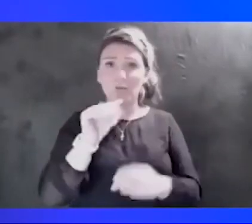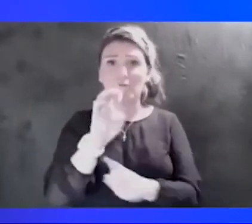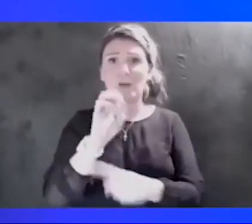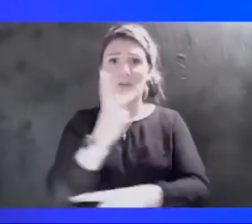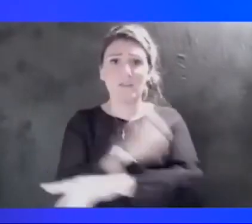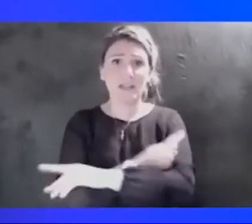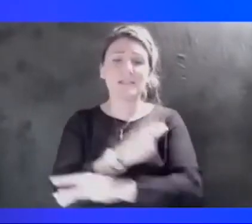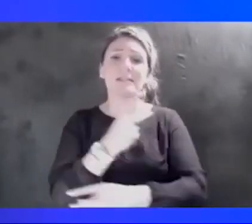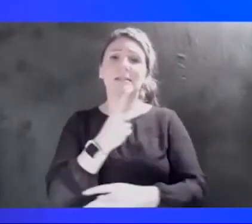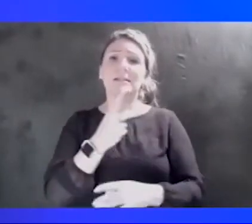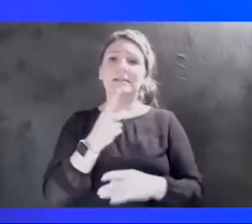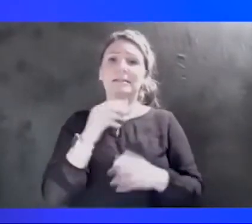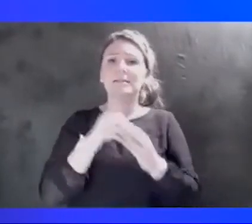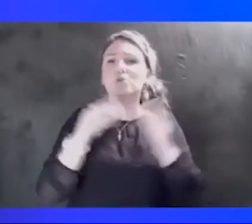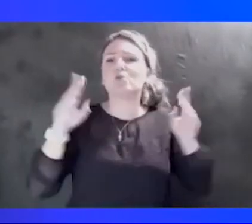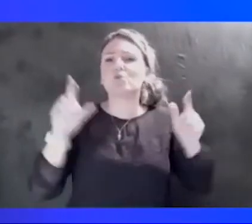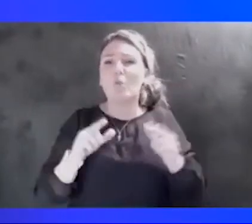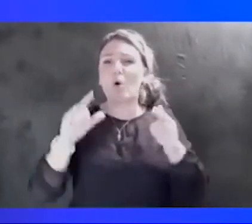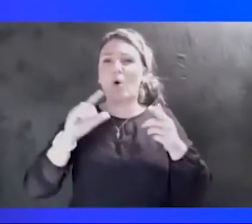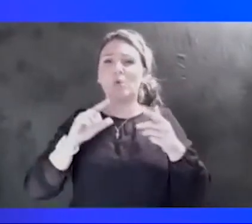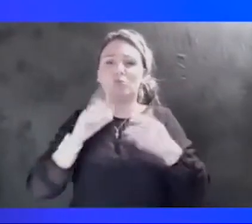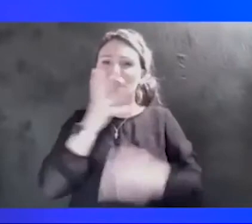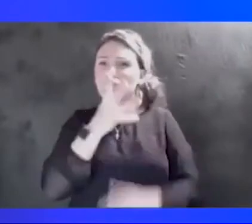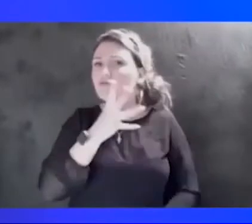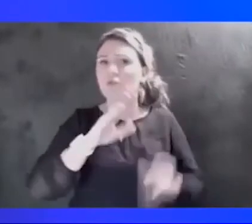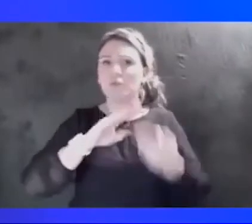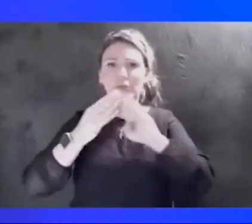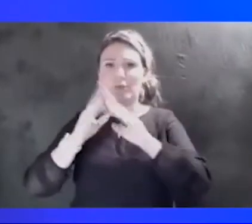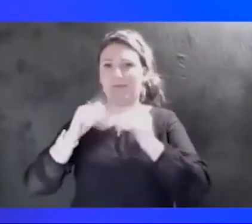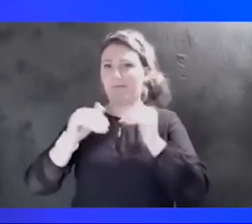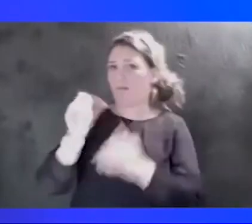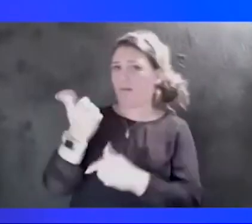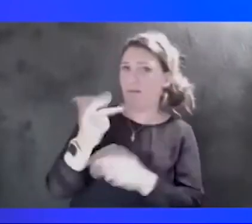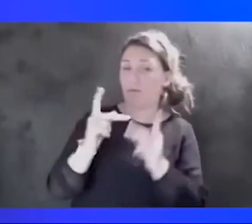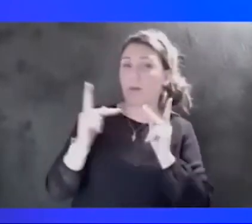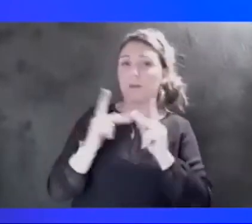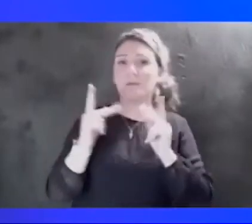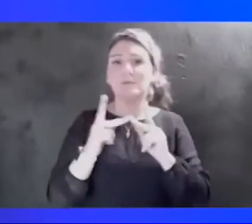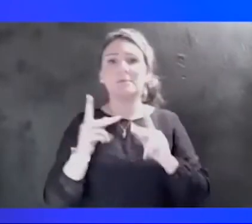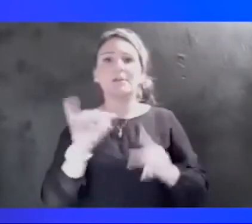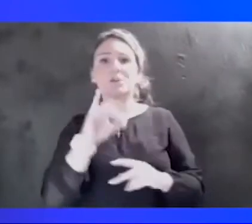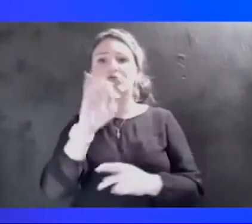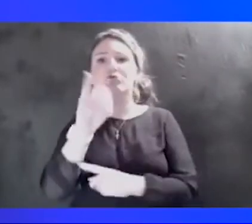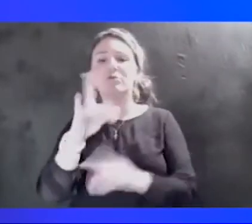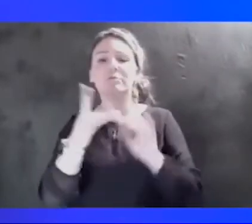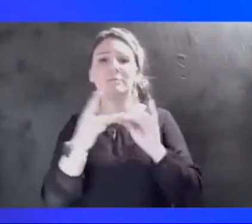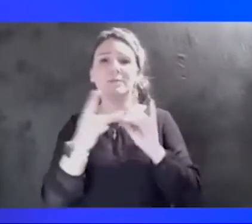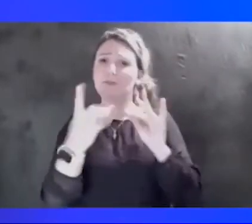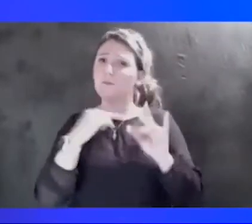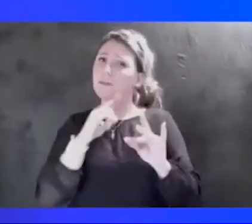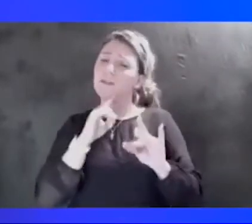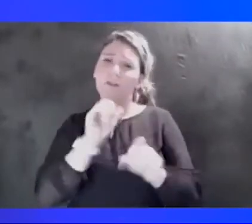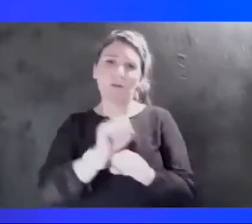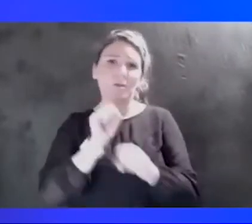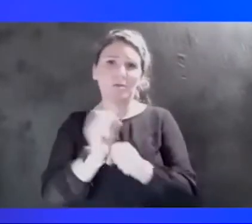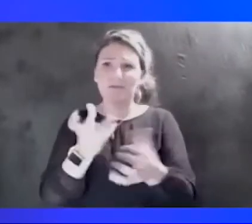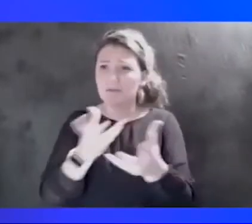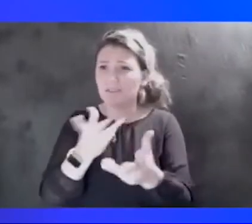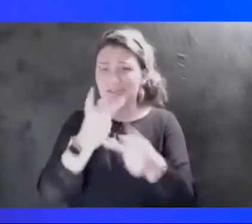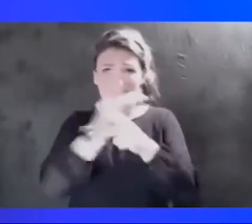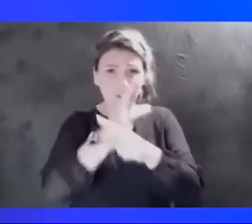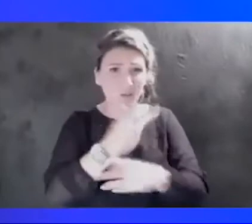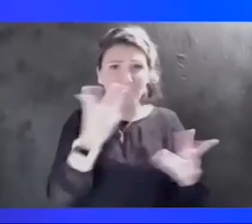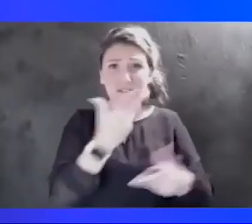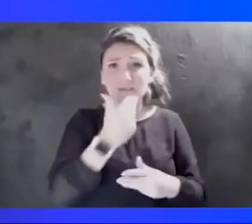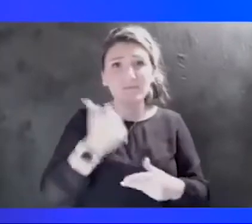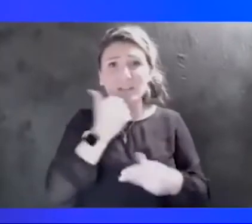small rural communities than in others. And so, as Jodi mentioned, we're working with them to find out what are those best practices. How can we move that